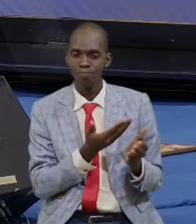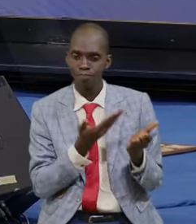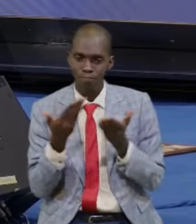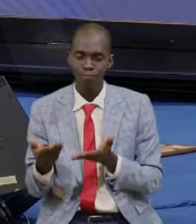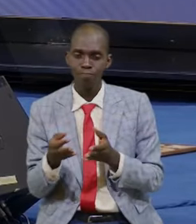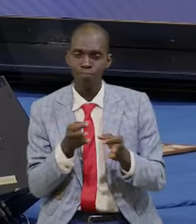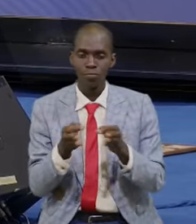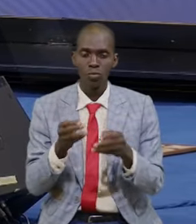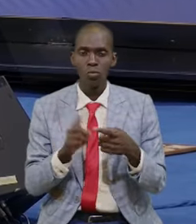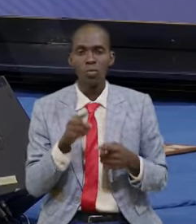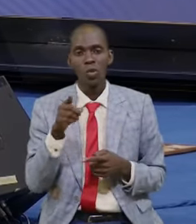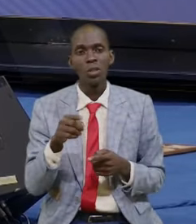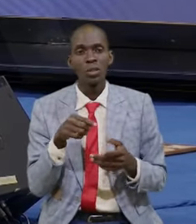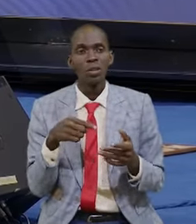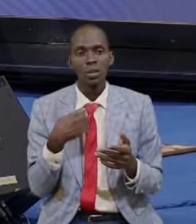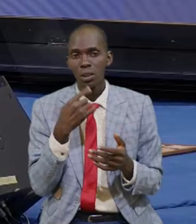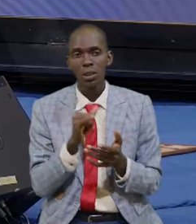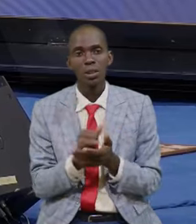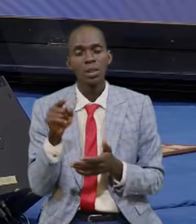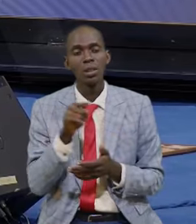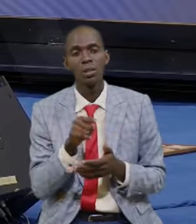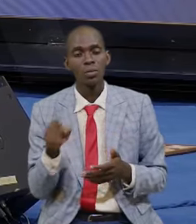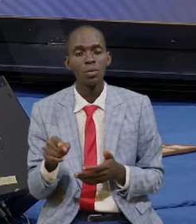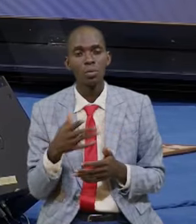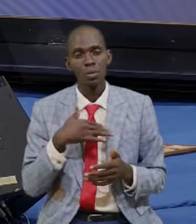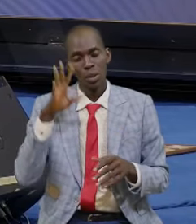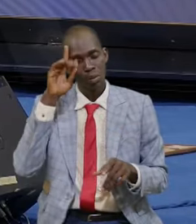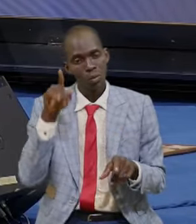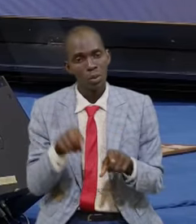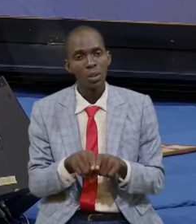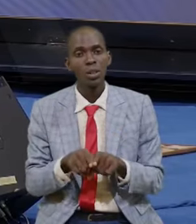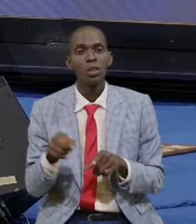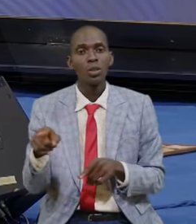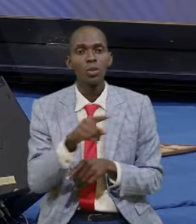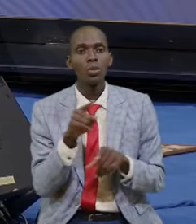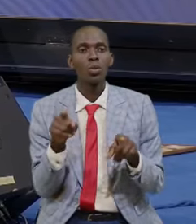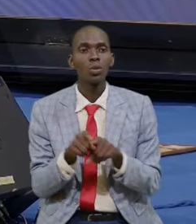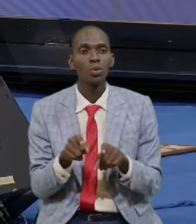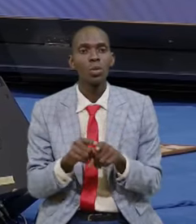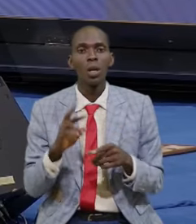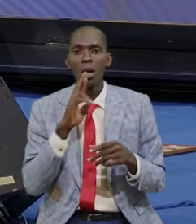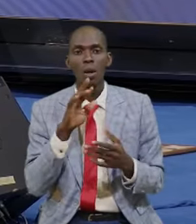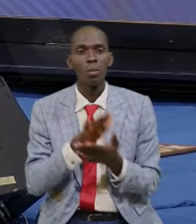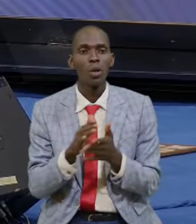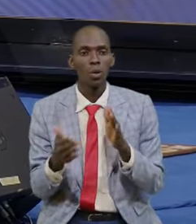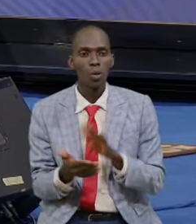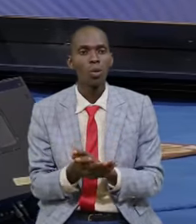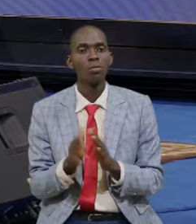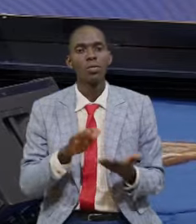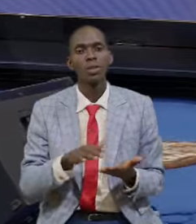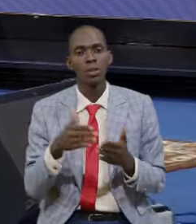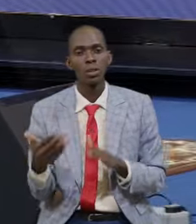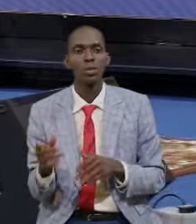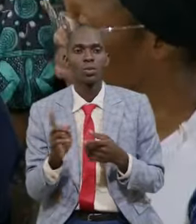result. Wherefore, my brethren, ye also have become dead to the law. Me,